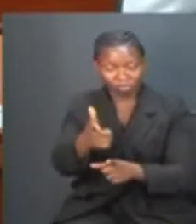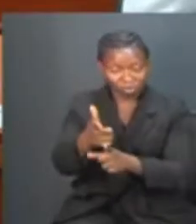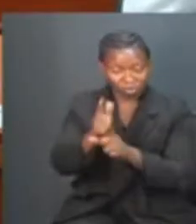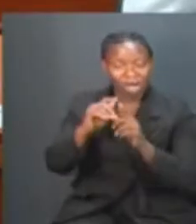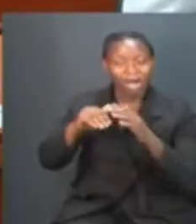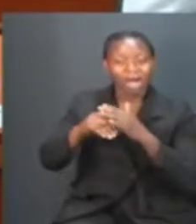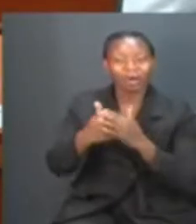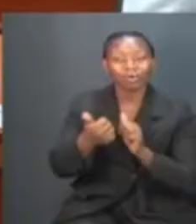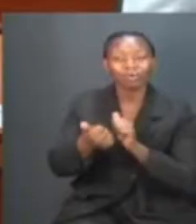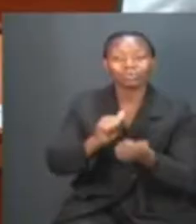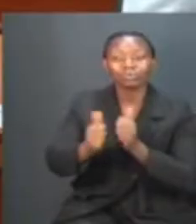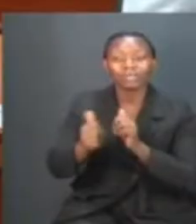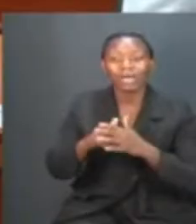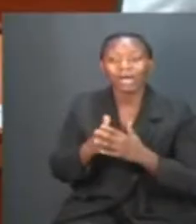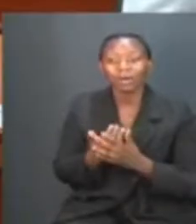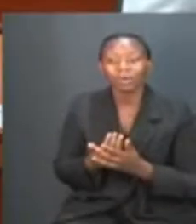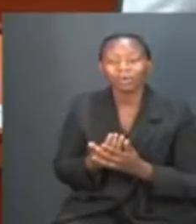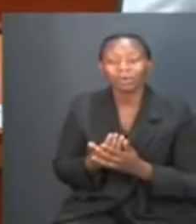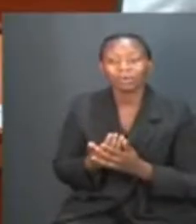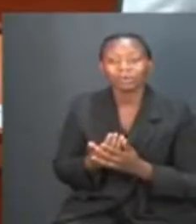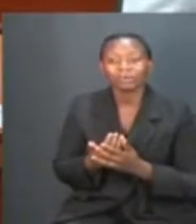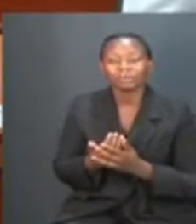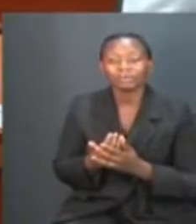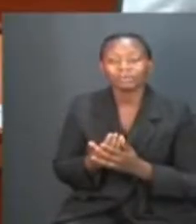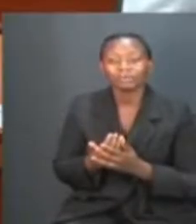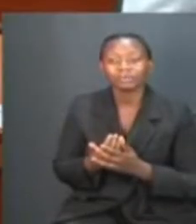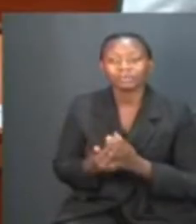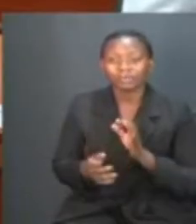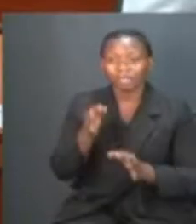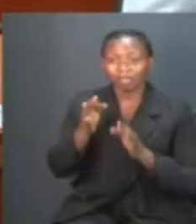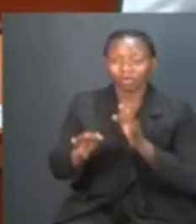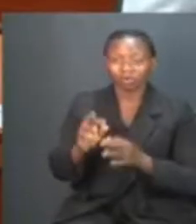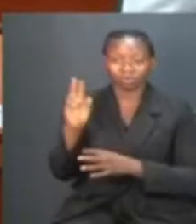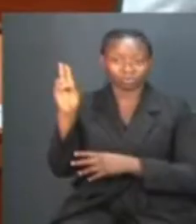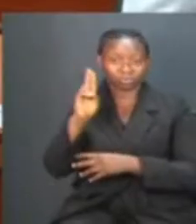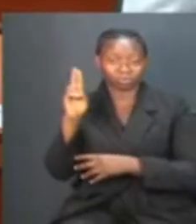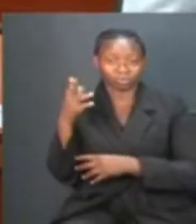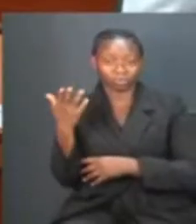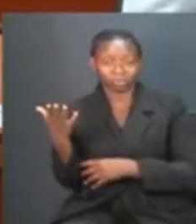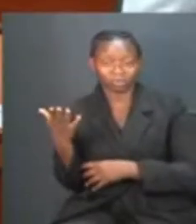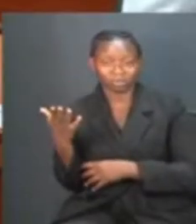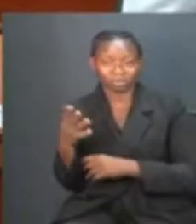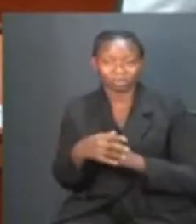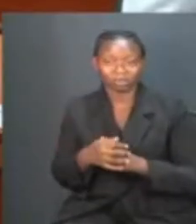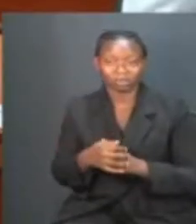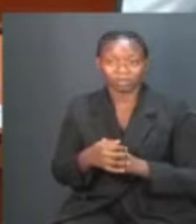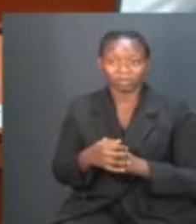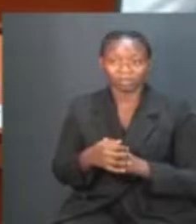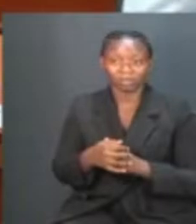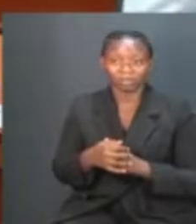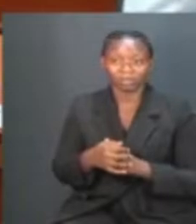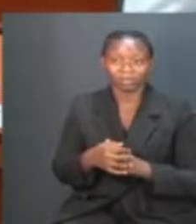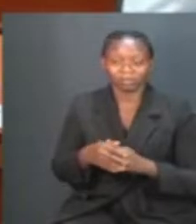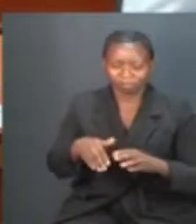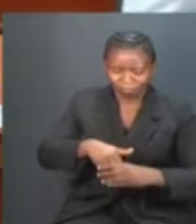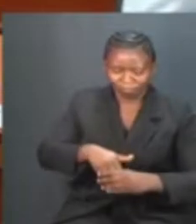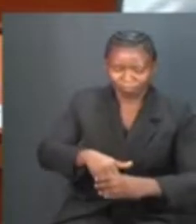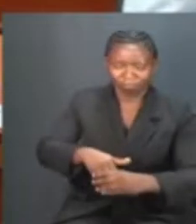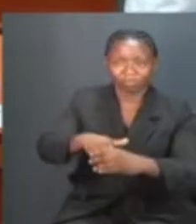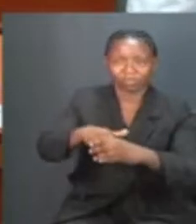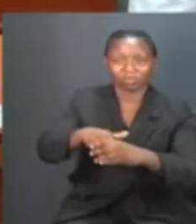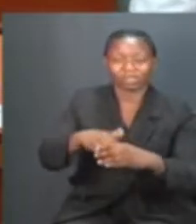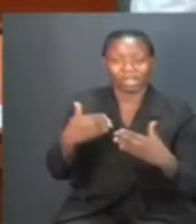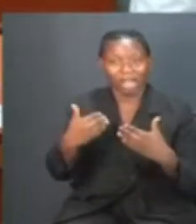going to compete? If they are going to use the inadequate transport infrastructure that we